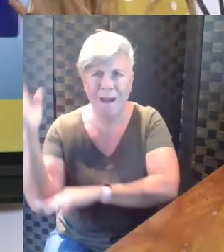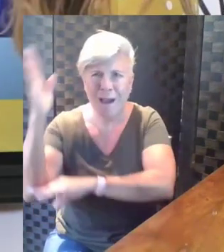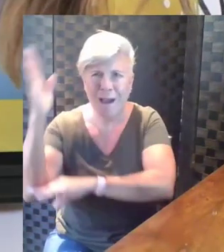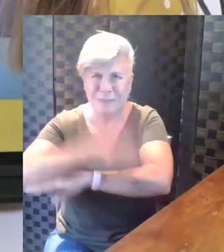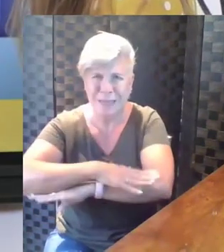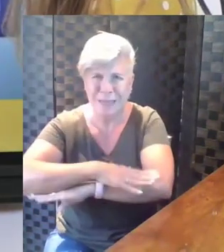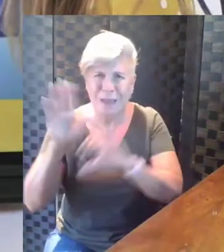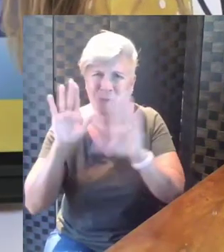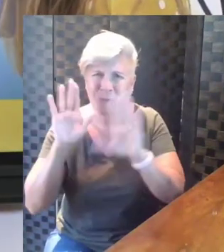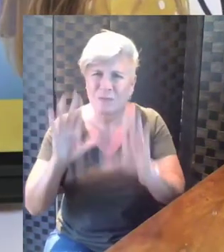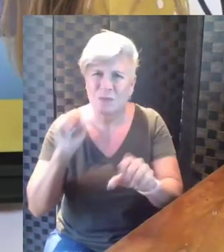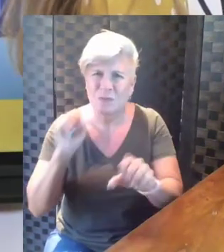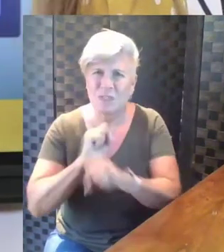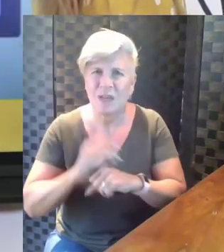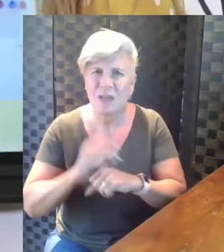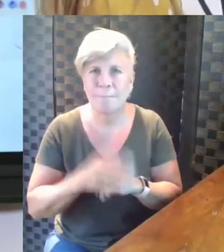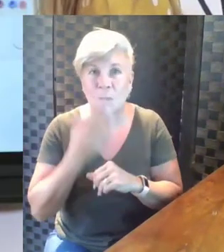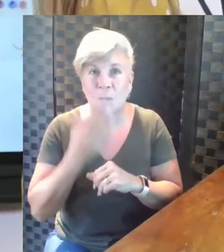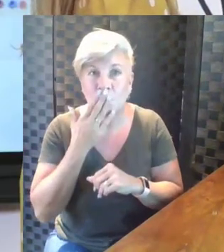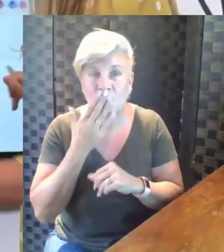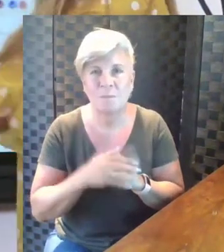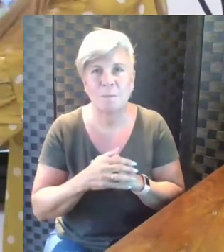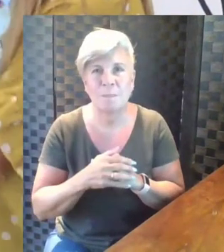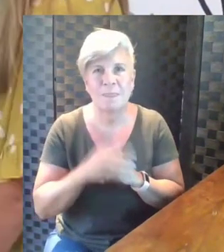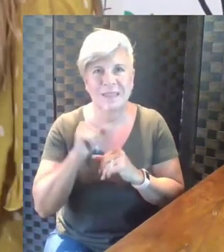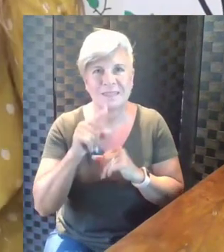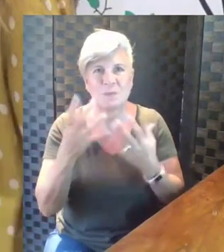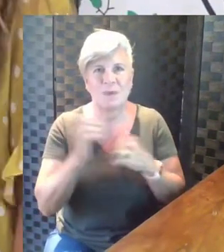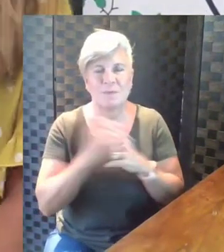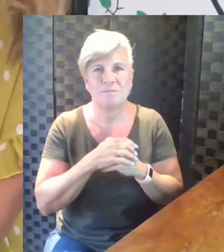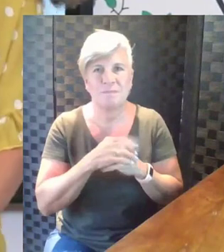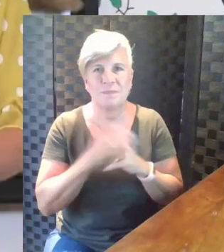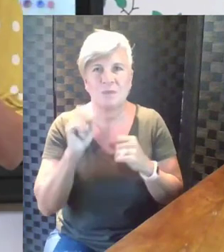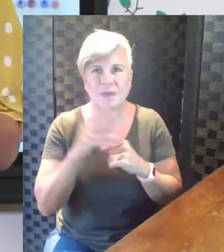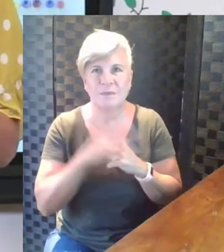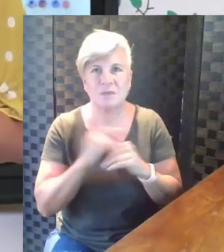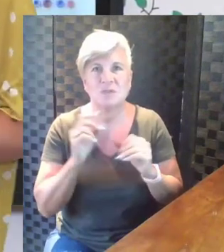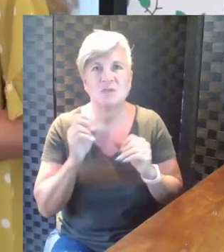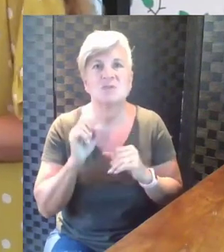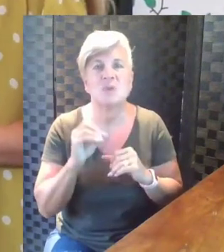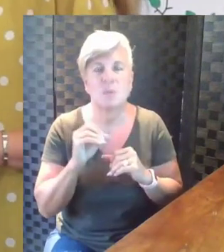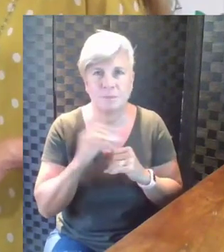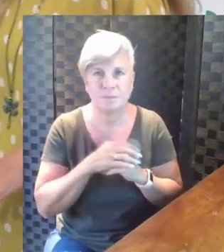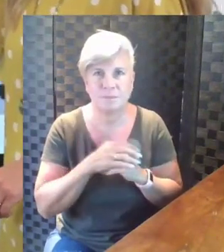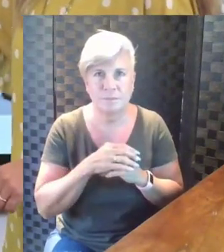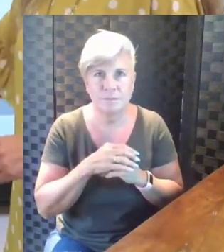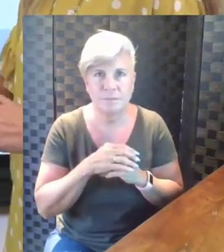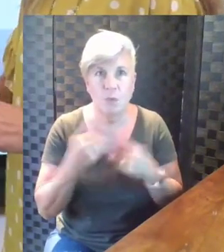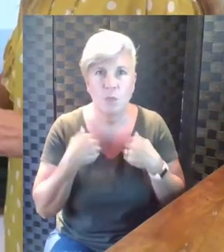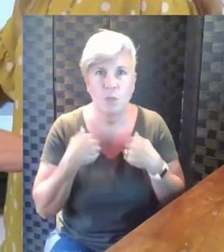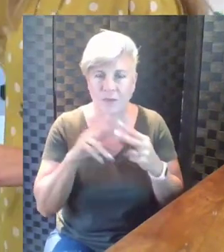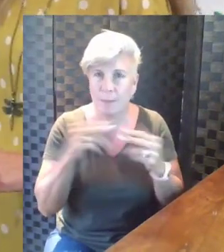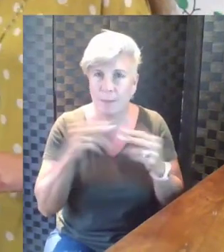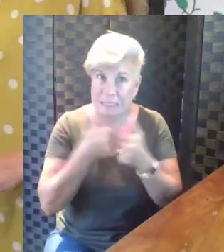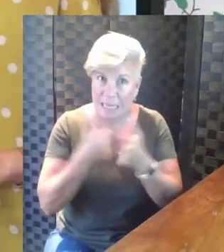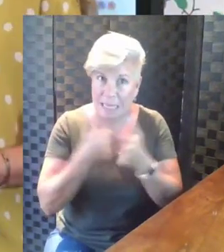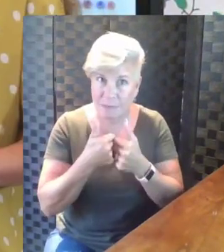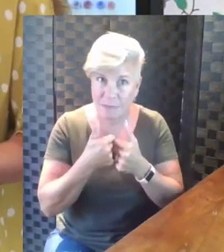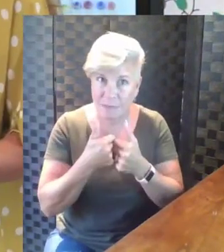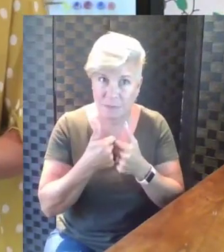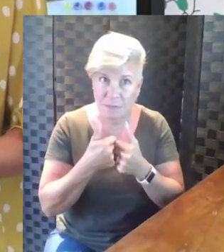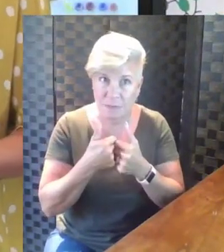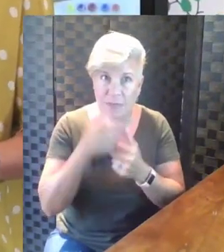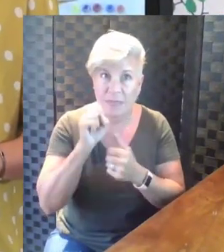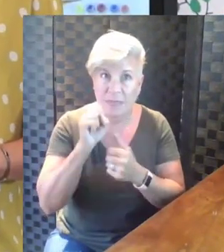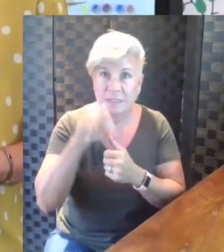a great job. Whoops, that is not what I wanted. This is what I want. Okay, so we have a couple games. We have